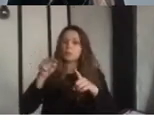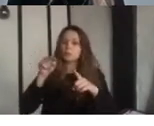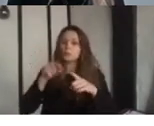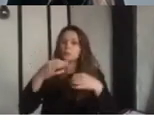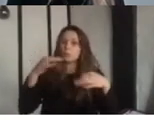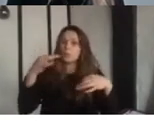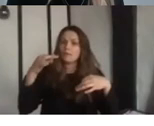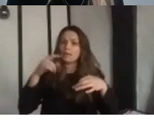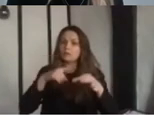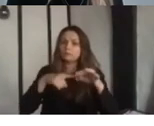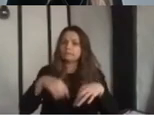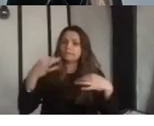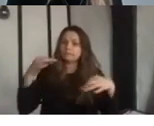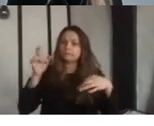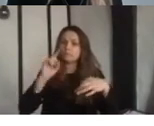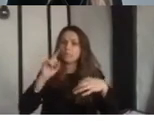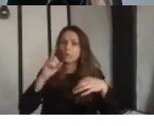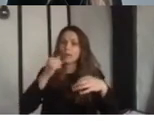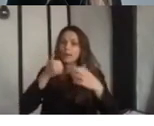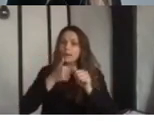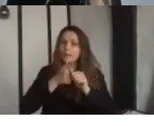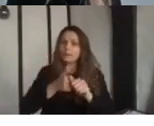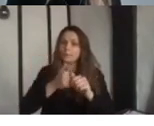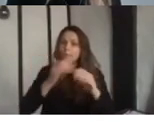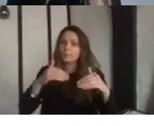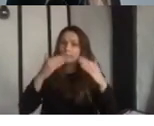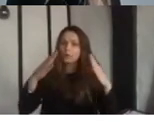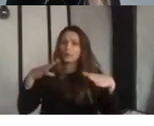further study, GCSE,